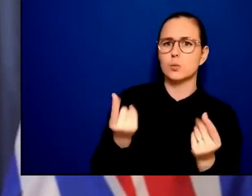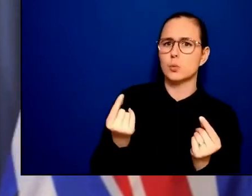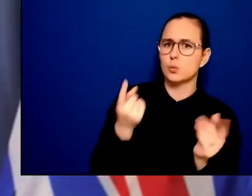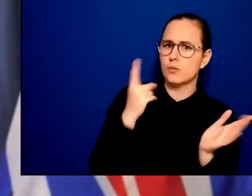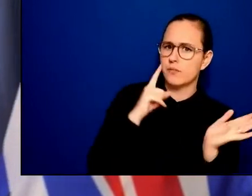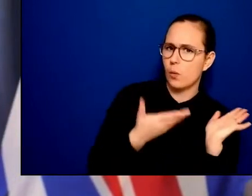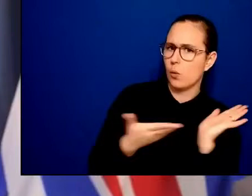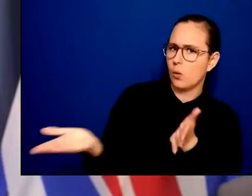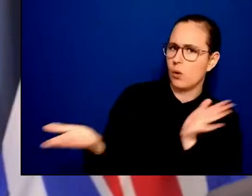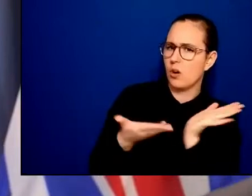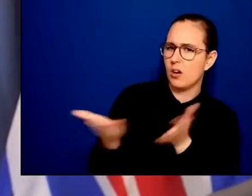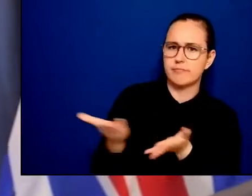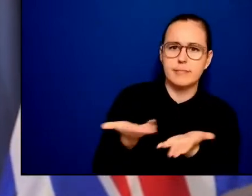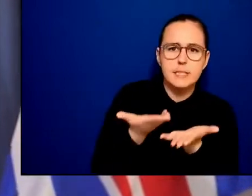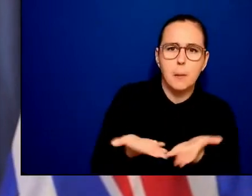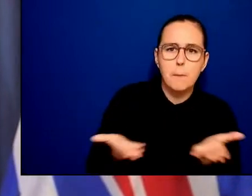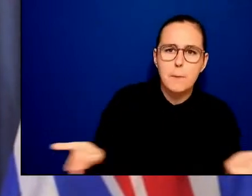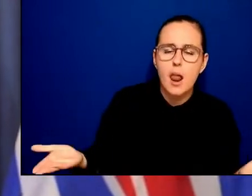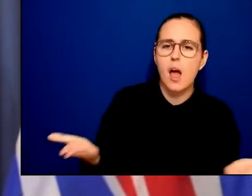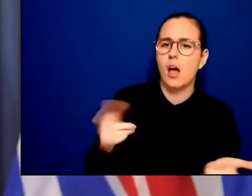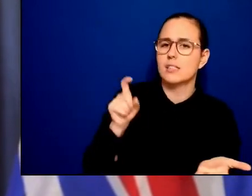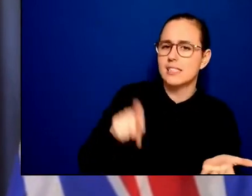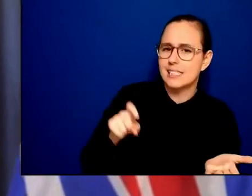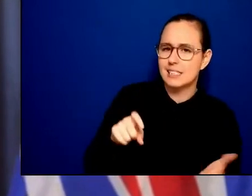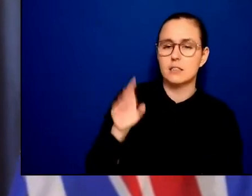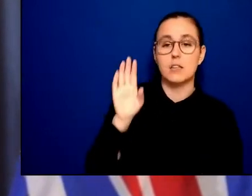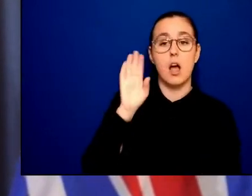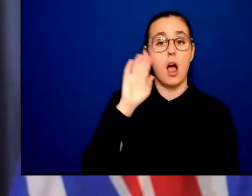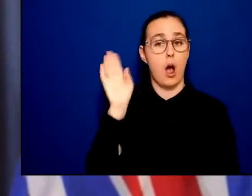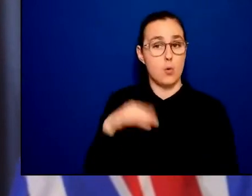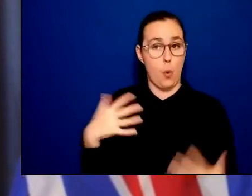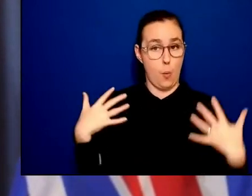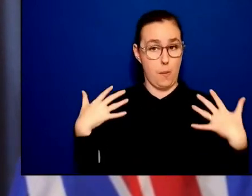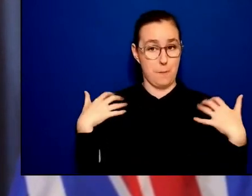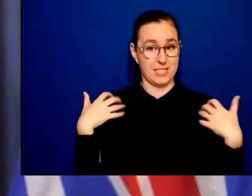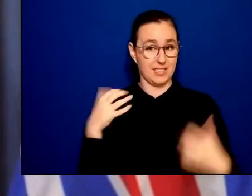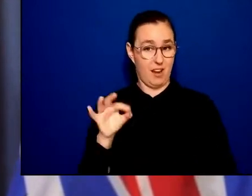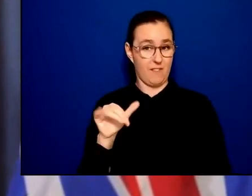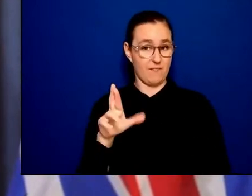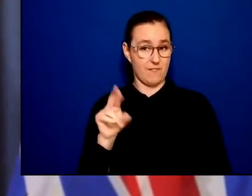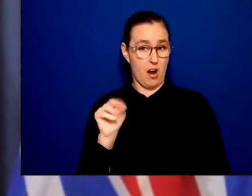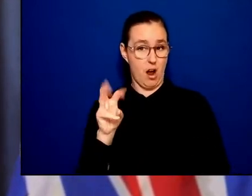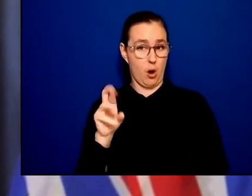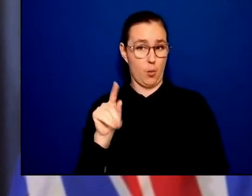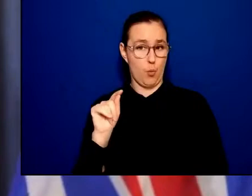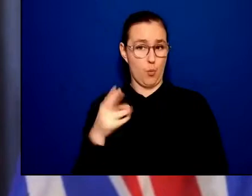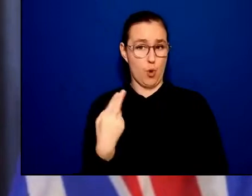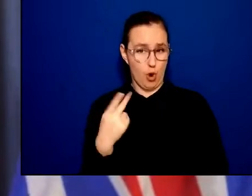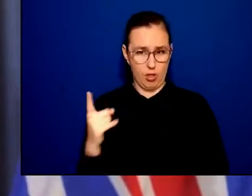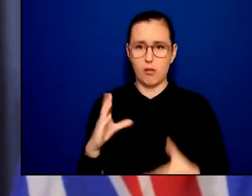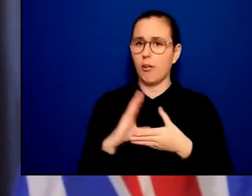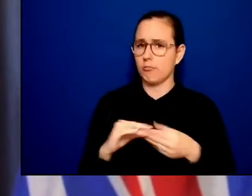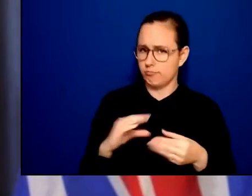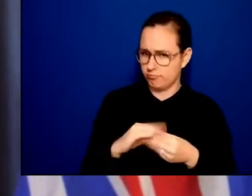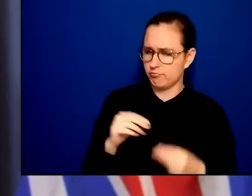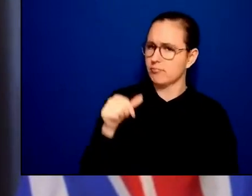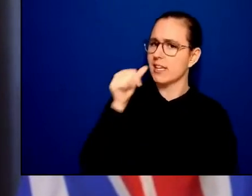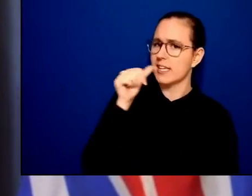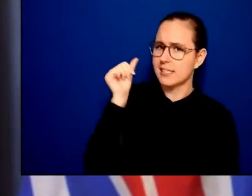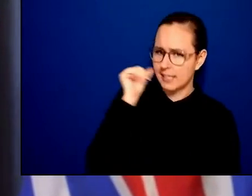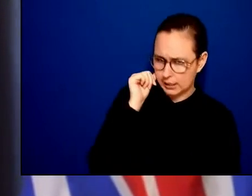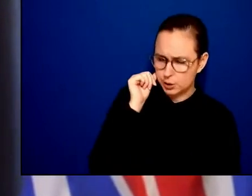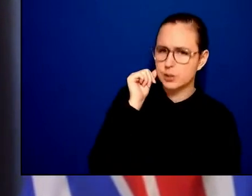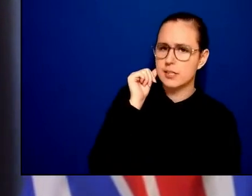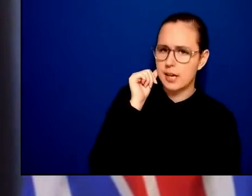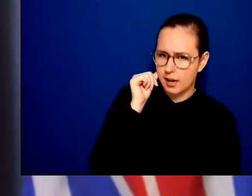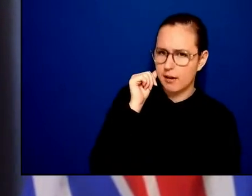yesterday. I know we're still in a time of assessing damage, but should the province have sent out greater alerts to people?